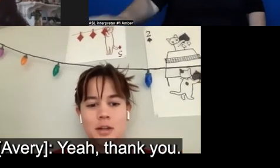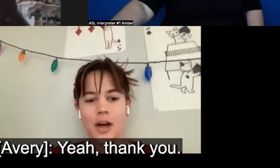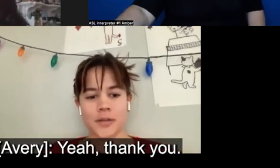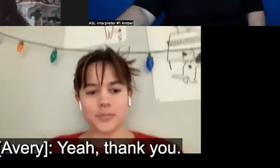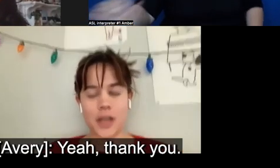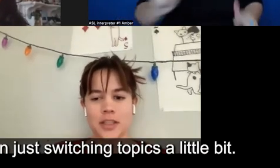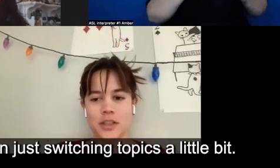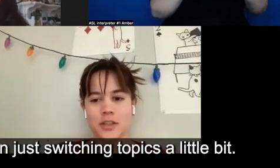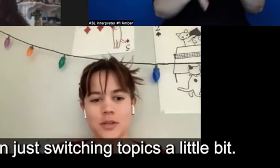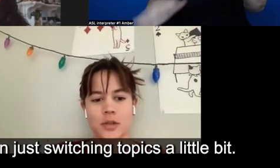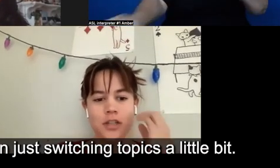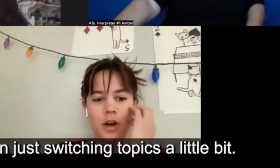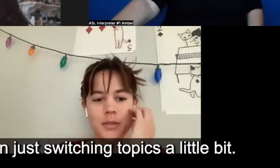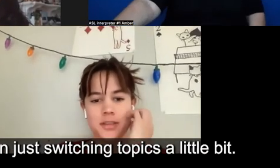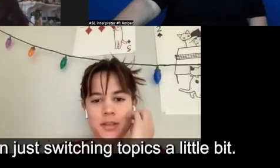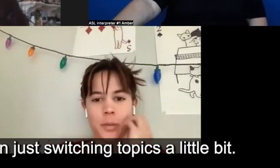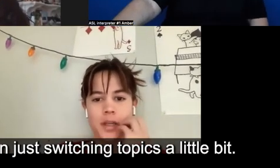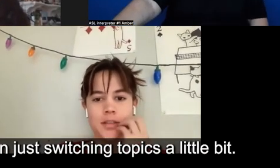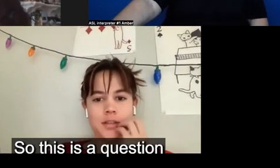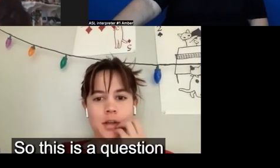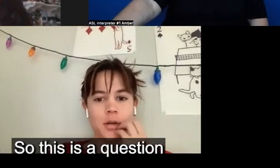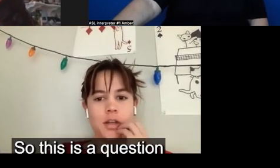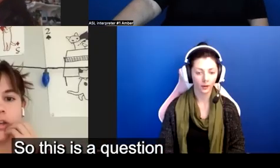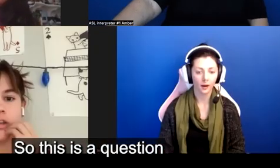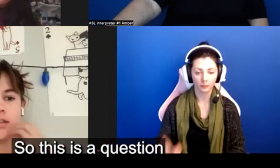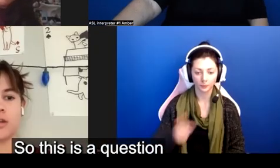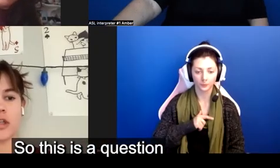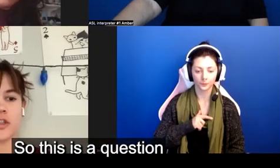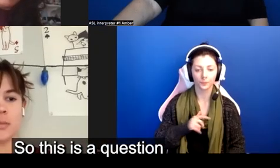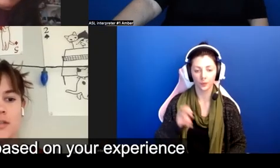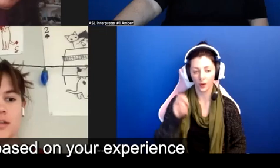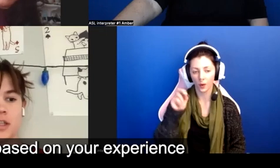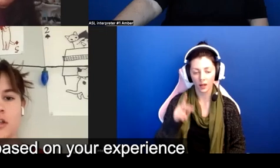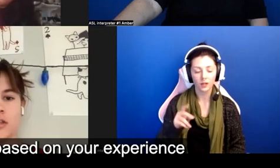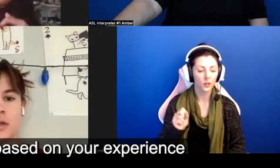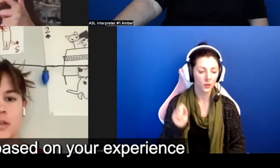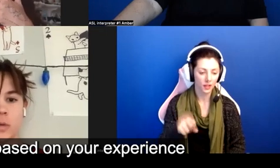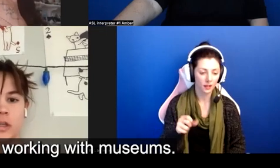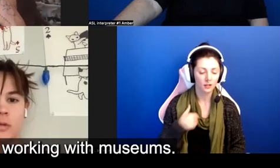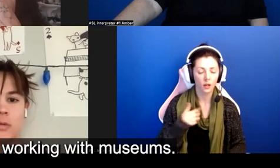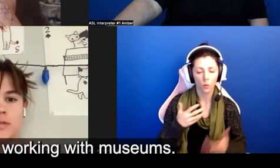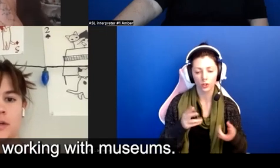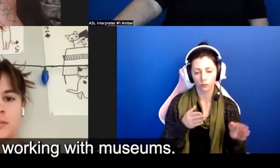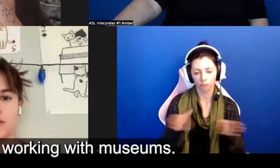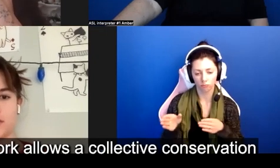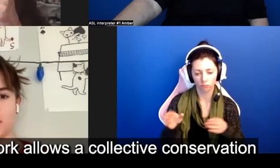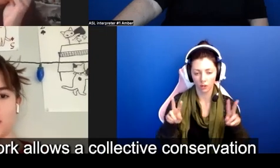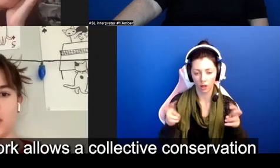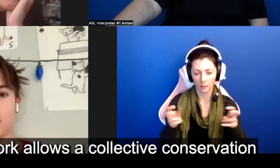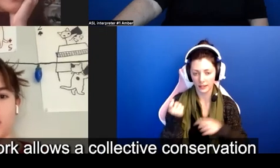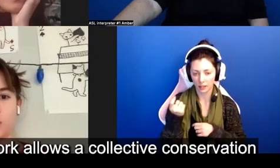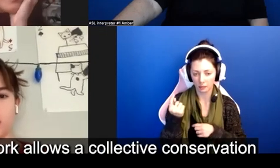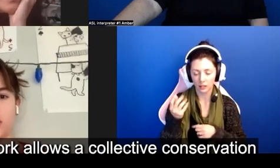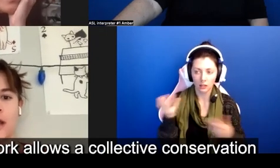thank you. And then just switching topics a little bit. So this is a question based on like your experience working with museums.